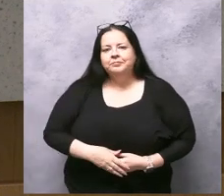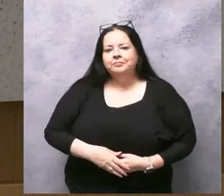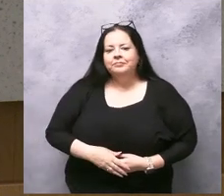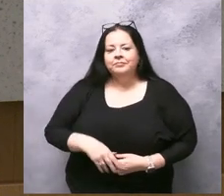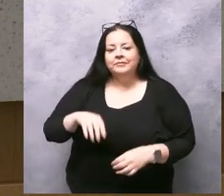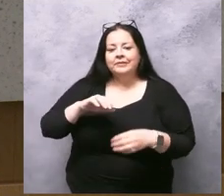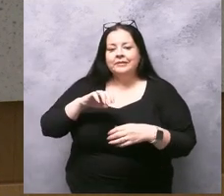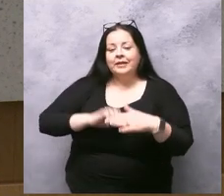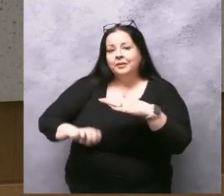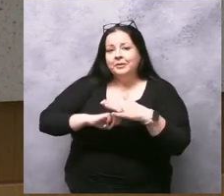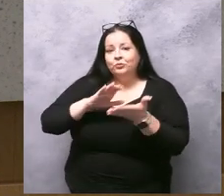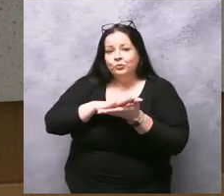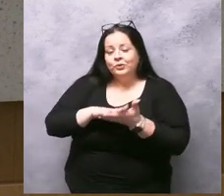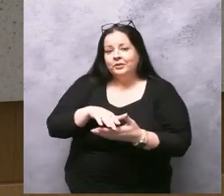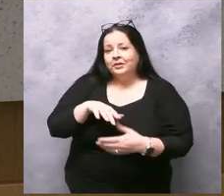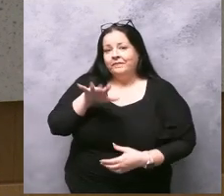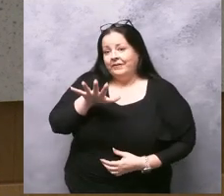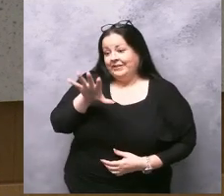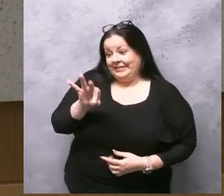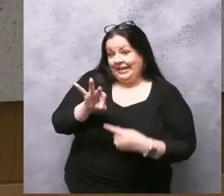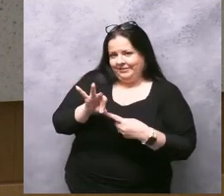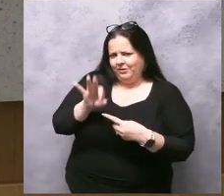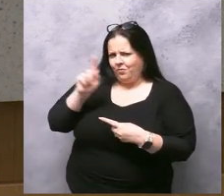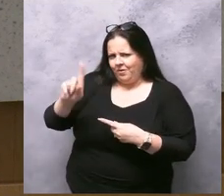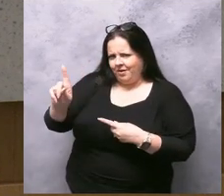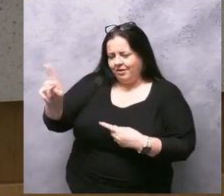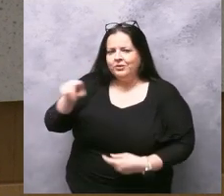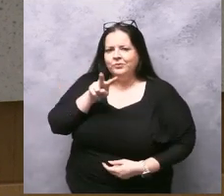number 59 will be located at